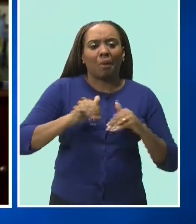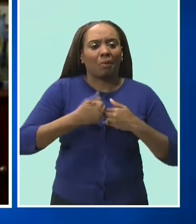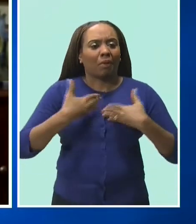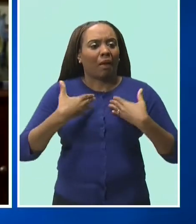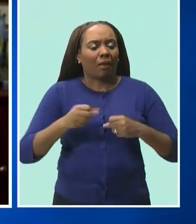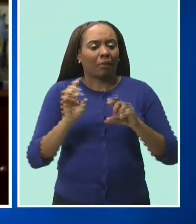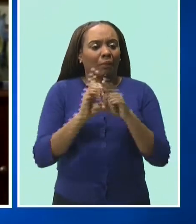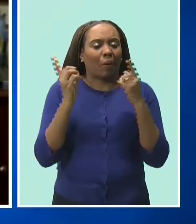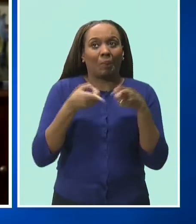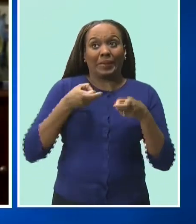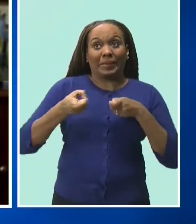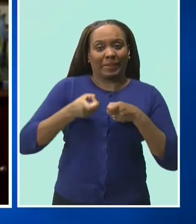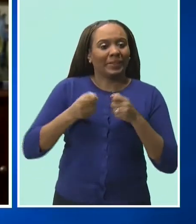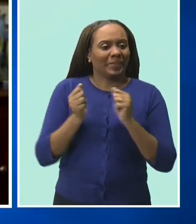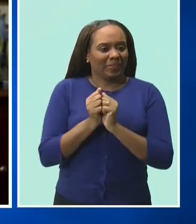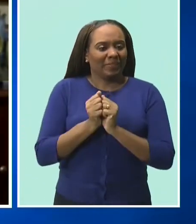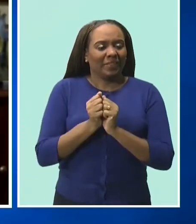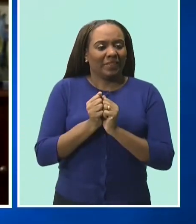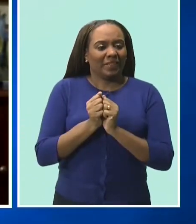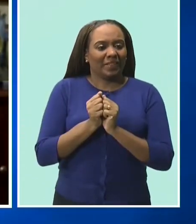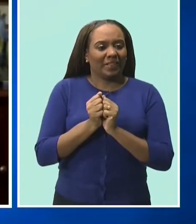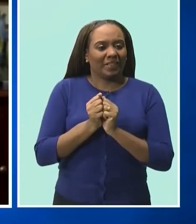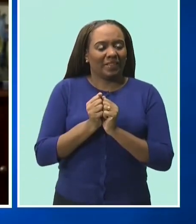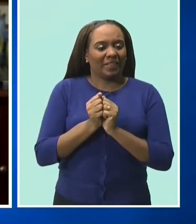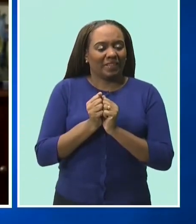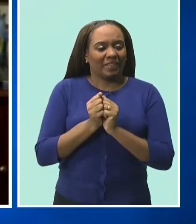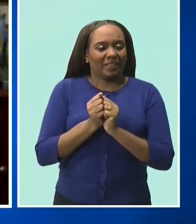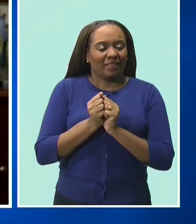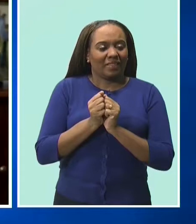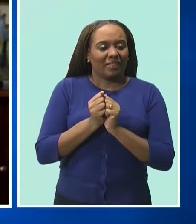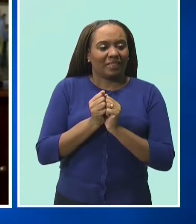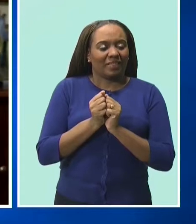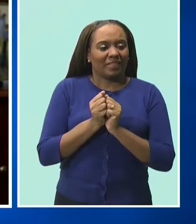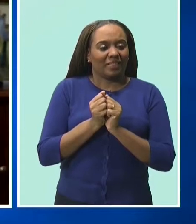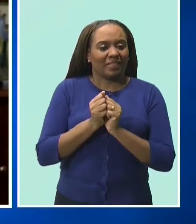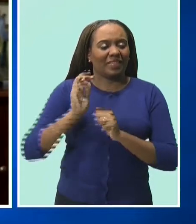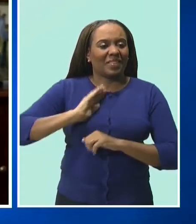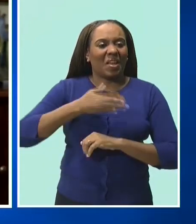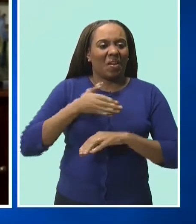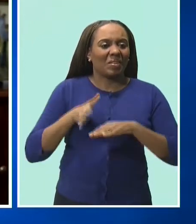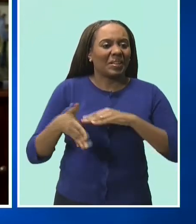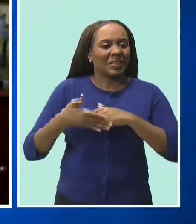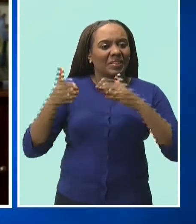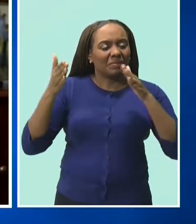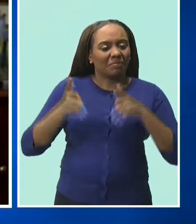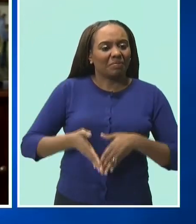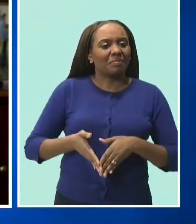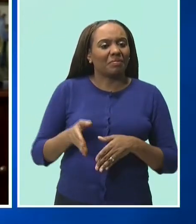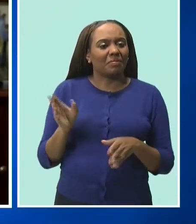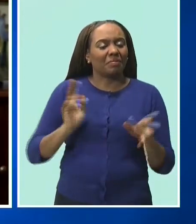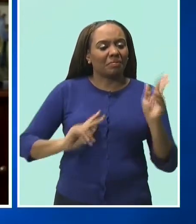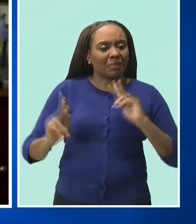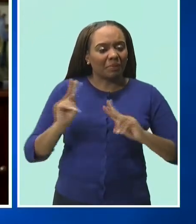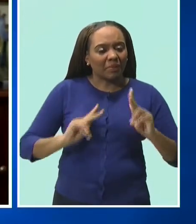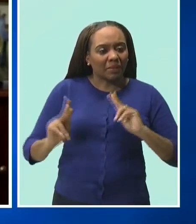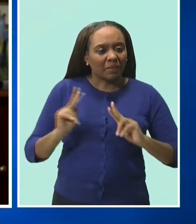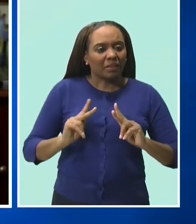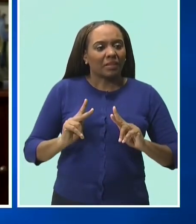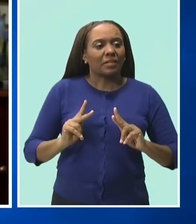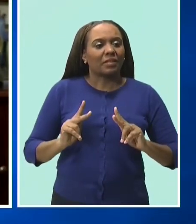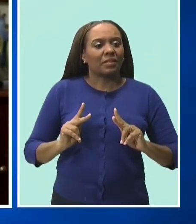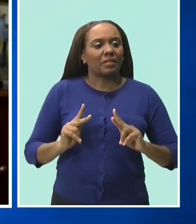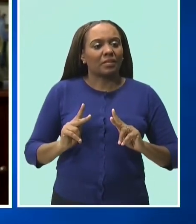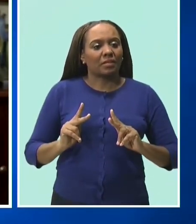dealing with the removal of the passengers from the ship to